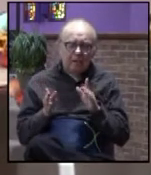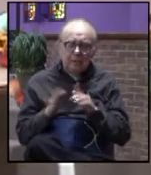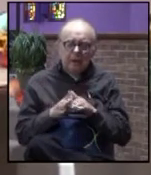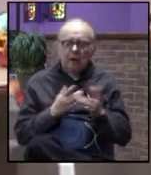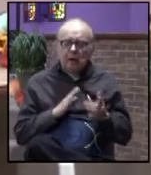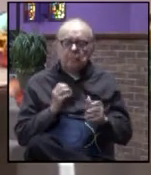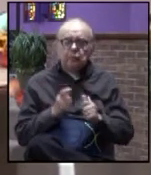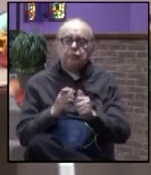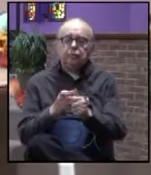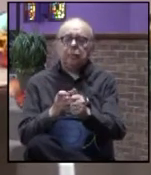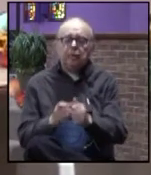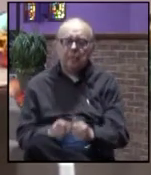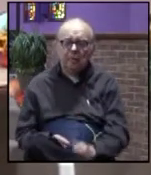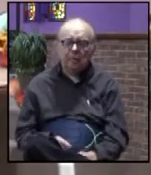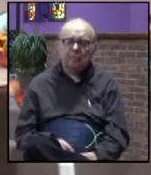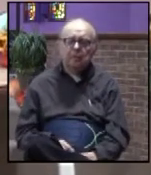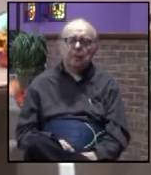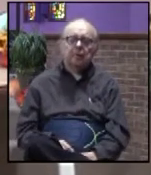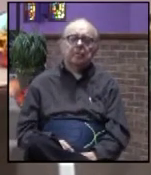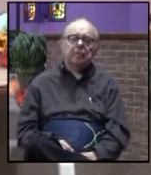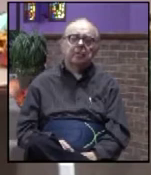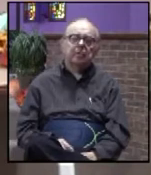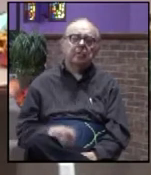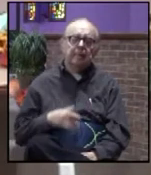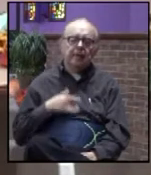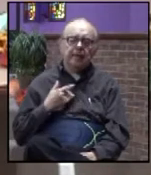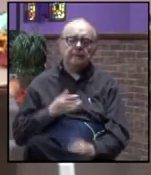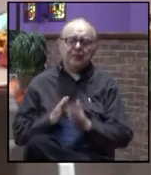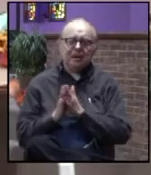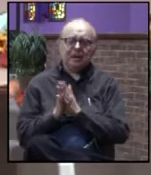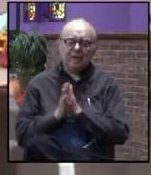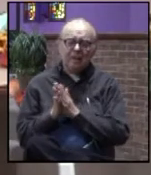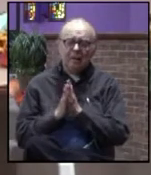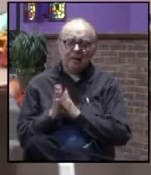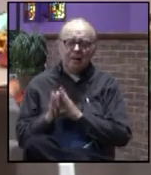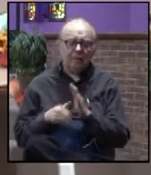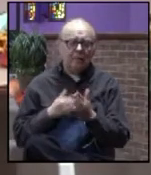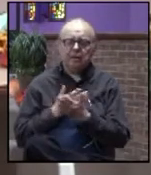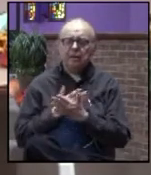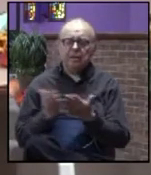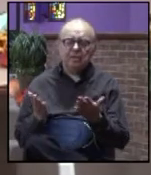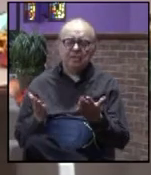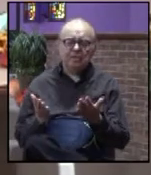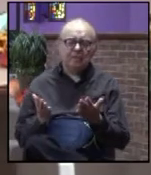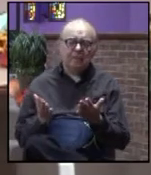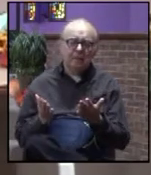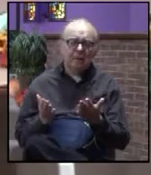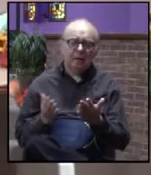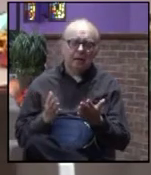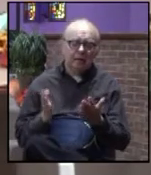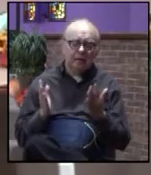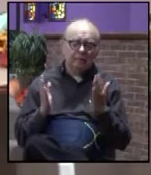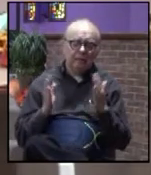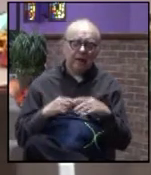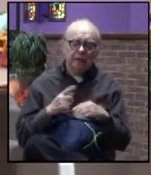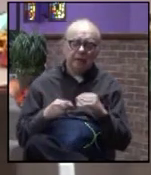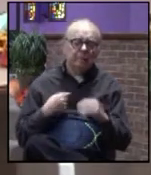racing and I was feeling the anxiety and I was feeling all of the stuff that was just collapsing around